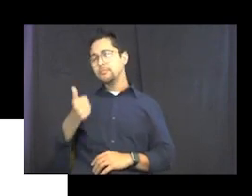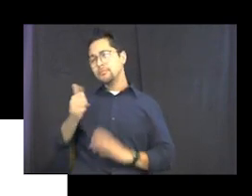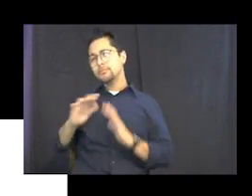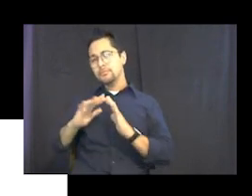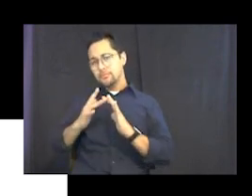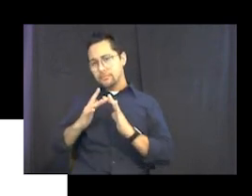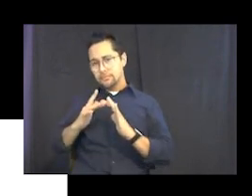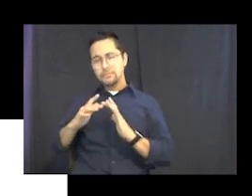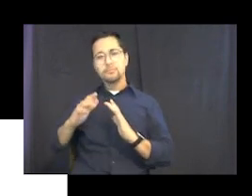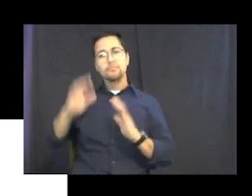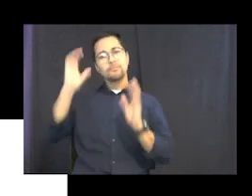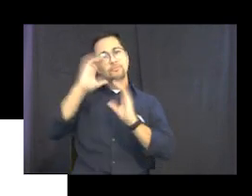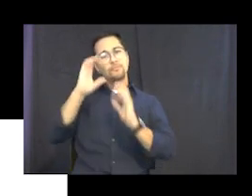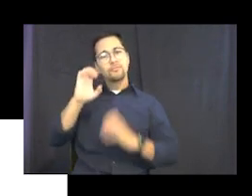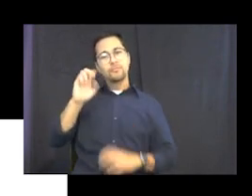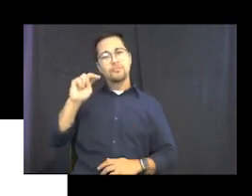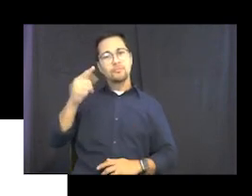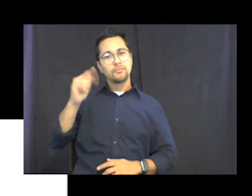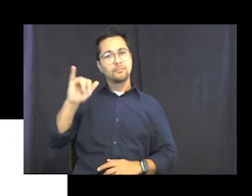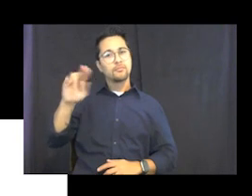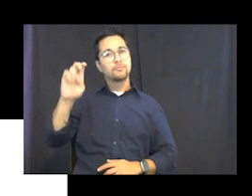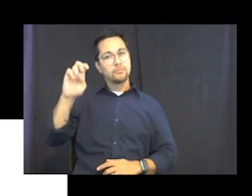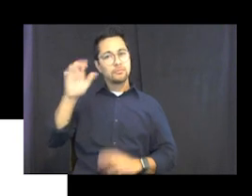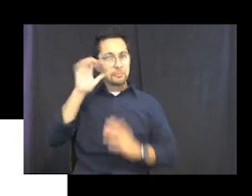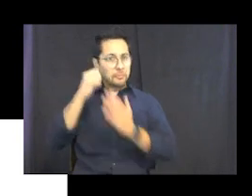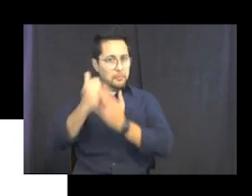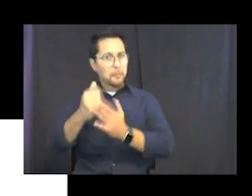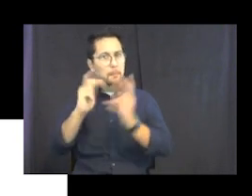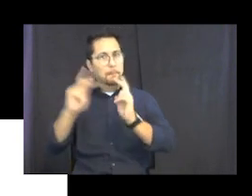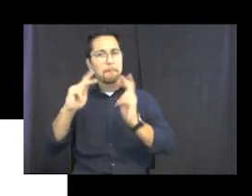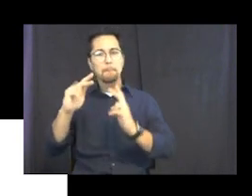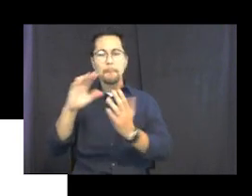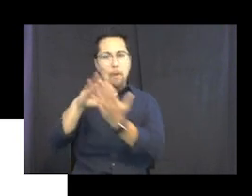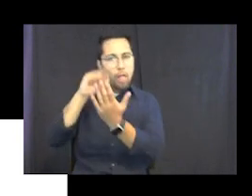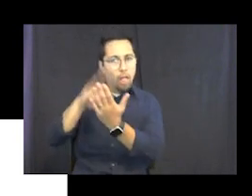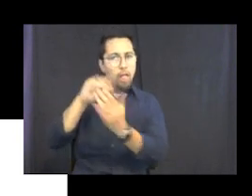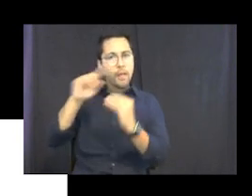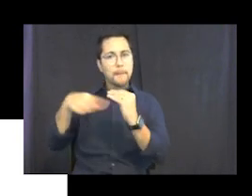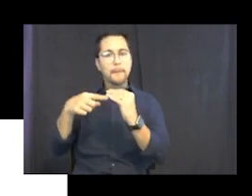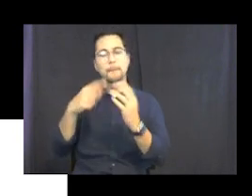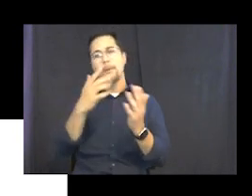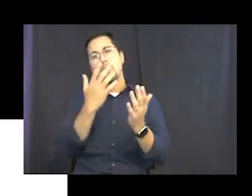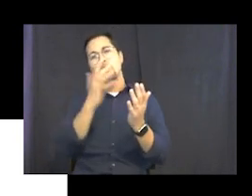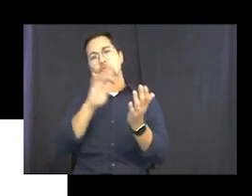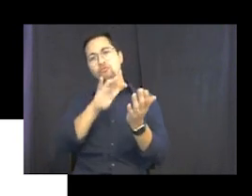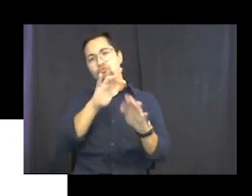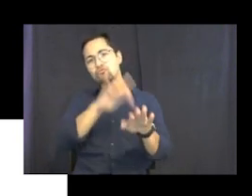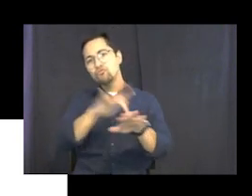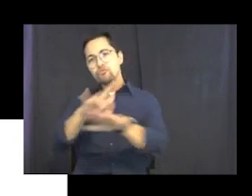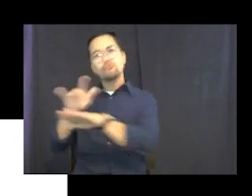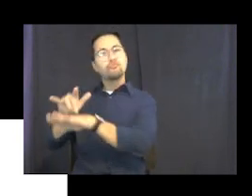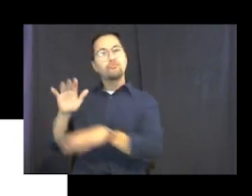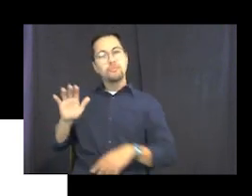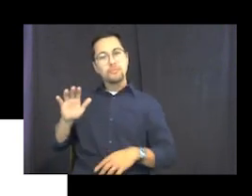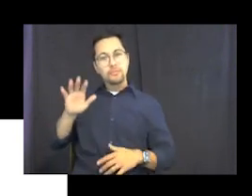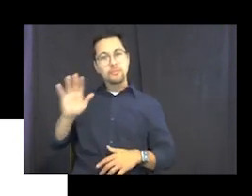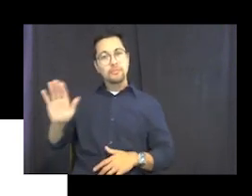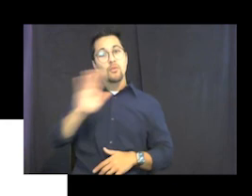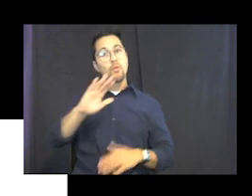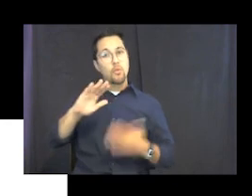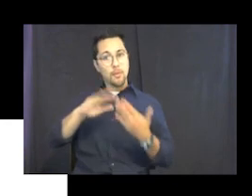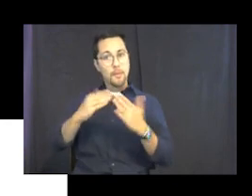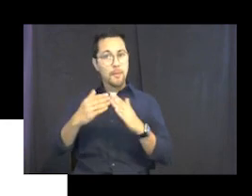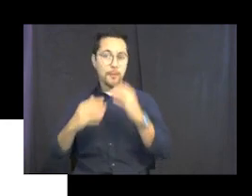online search engine that will help individuals learn about resources in their local communities.